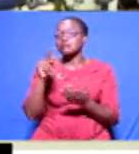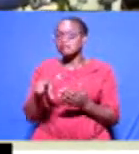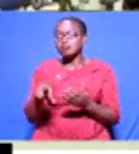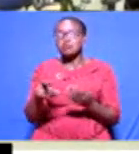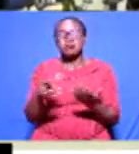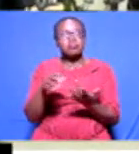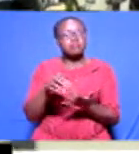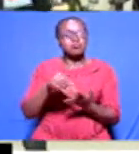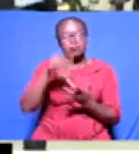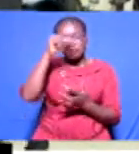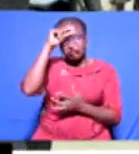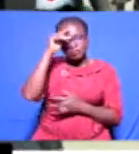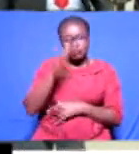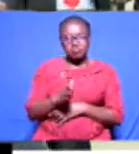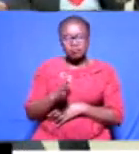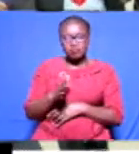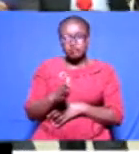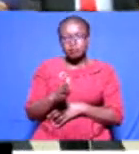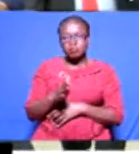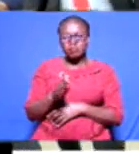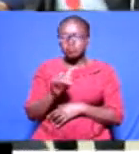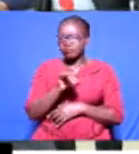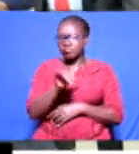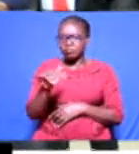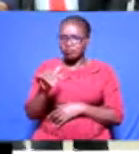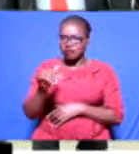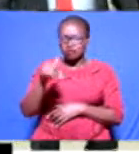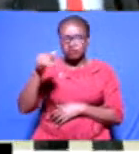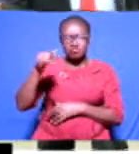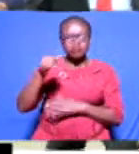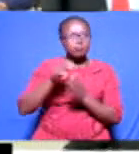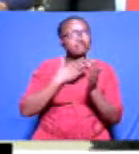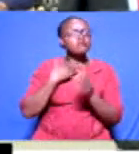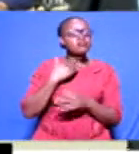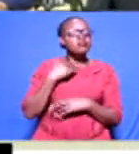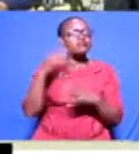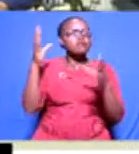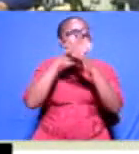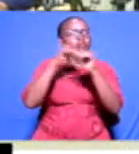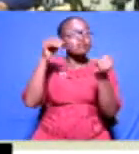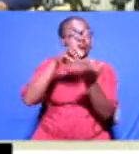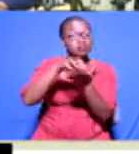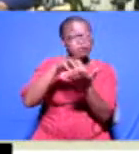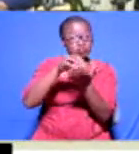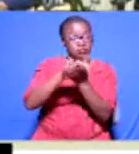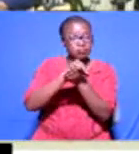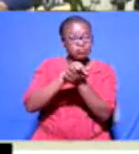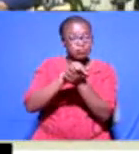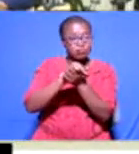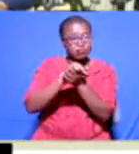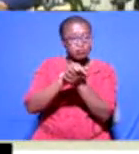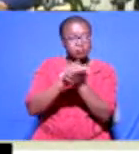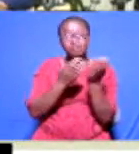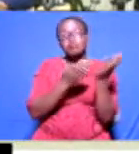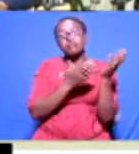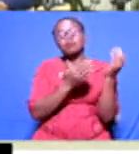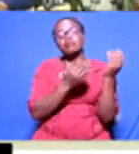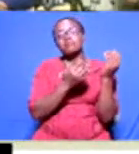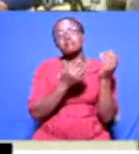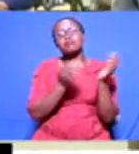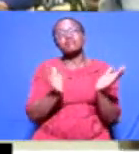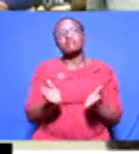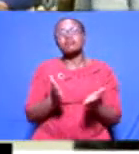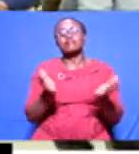especially governors, and those who aspire for presidential positions, we expect and we want to encourage